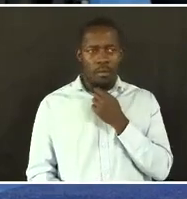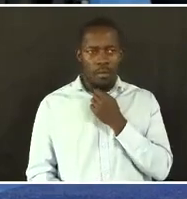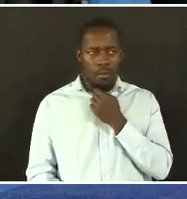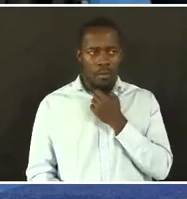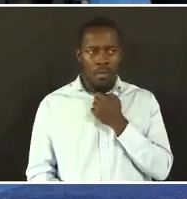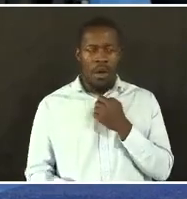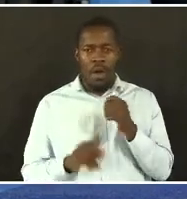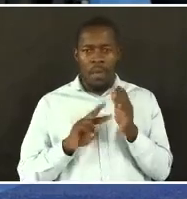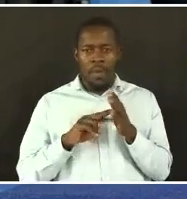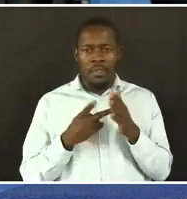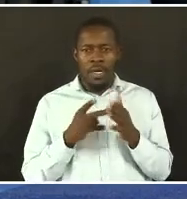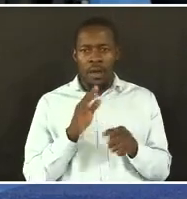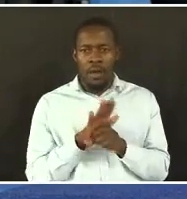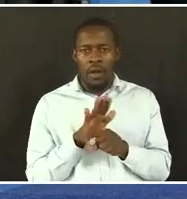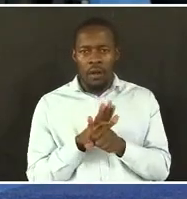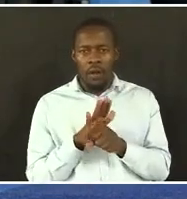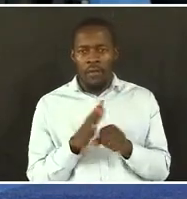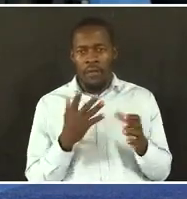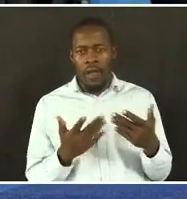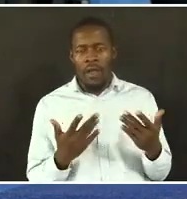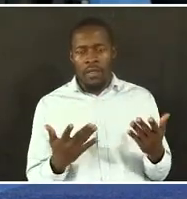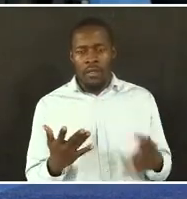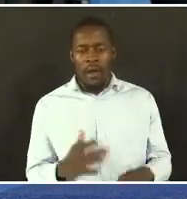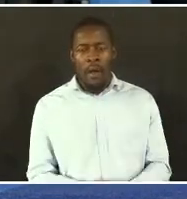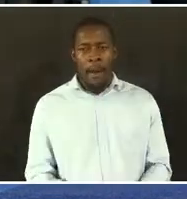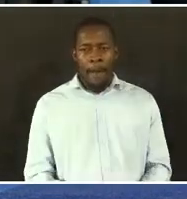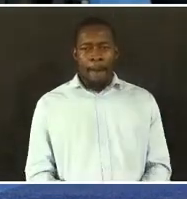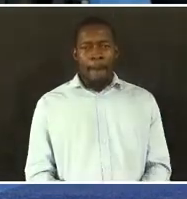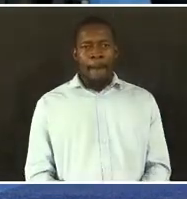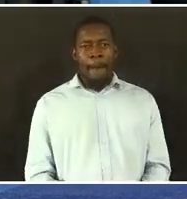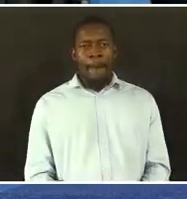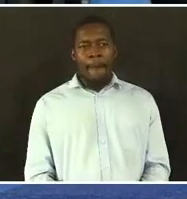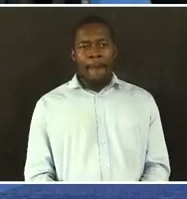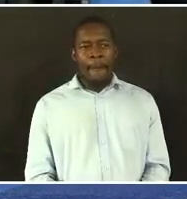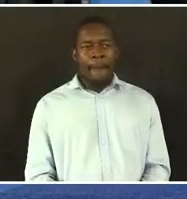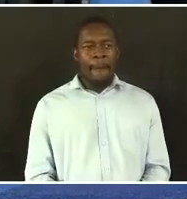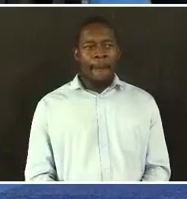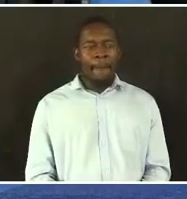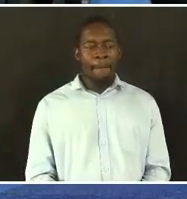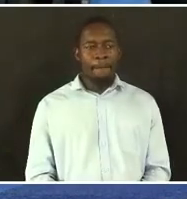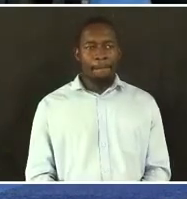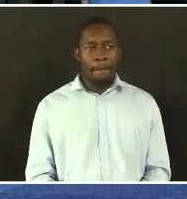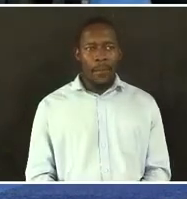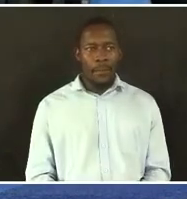a lot to them because they have no one to talk to.